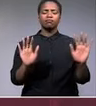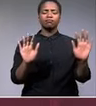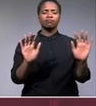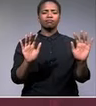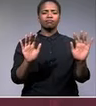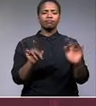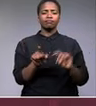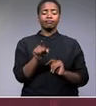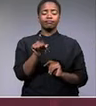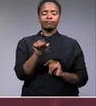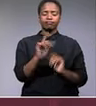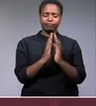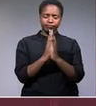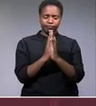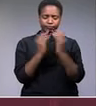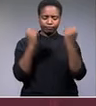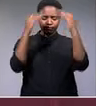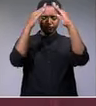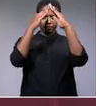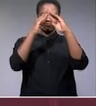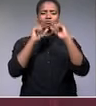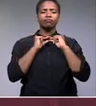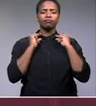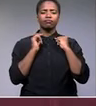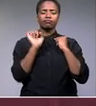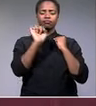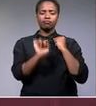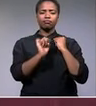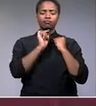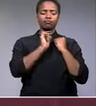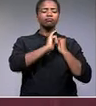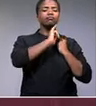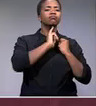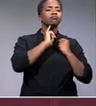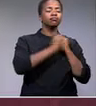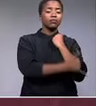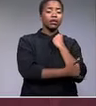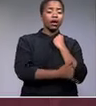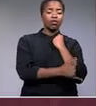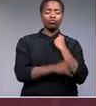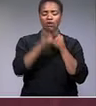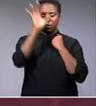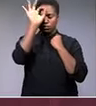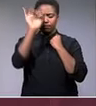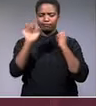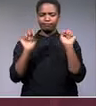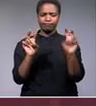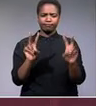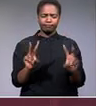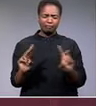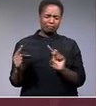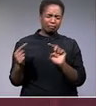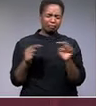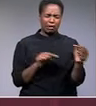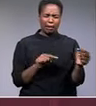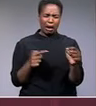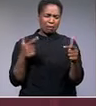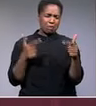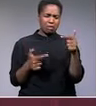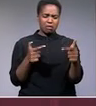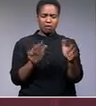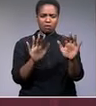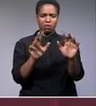May it enable Israelis and Palestinians to resume dialogue and undertake a journey of peace that can put an end